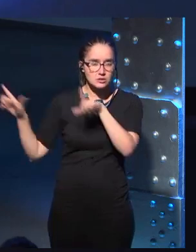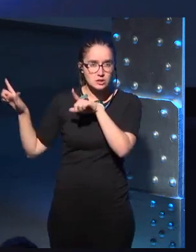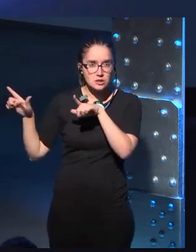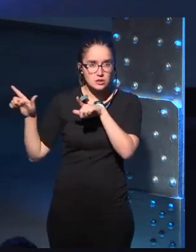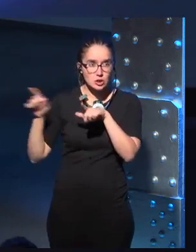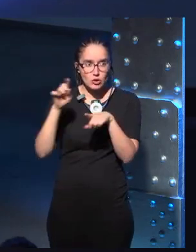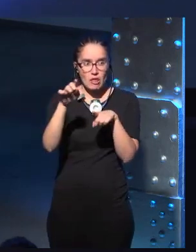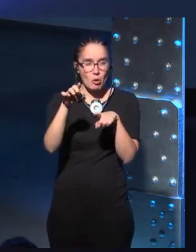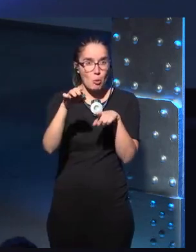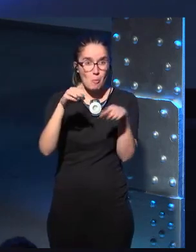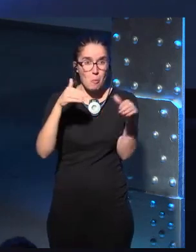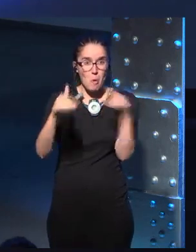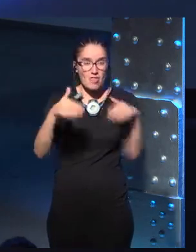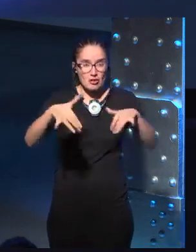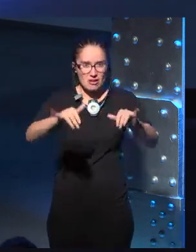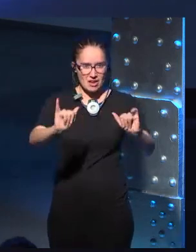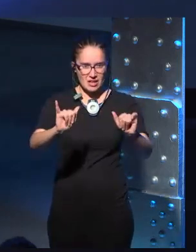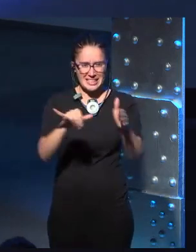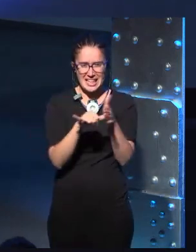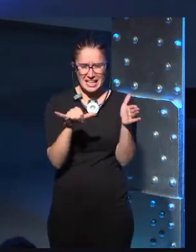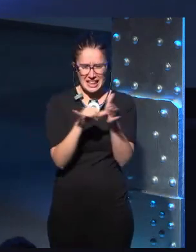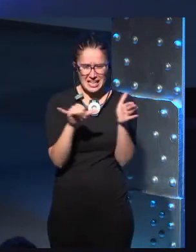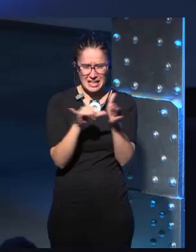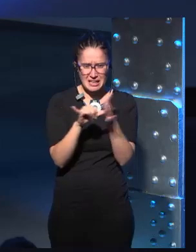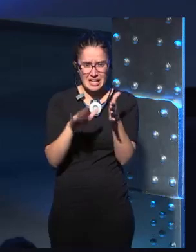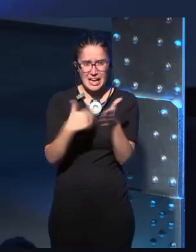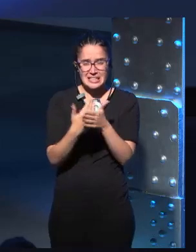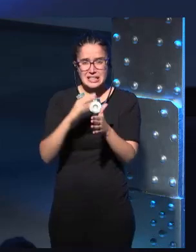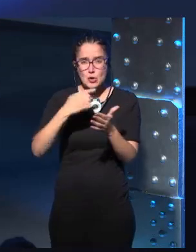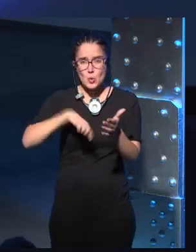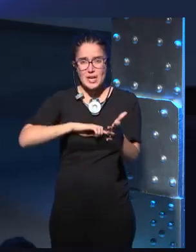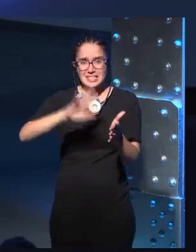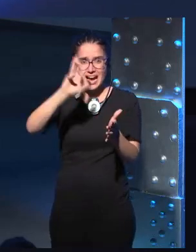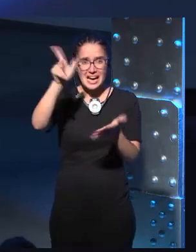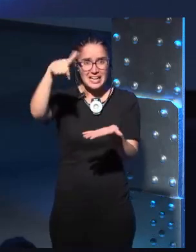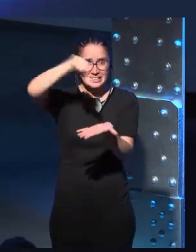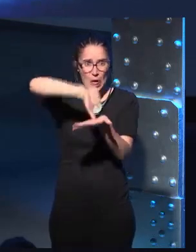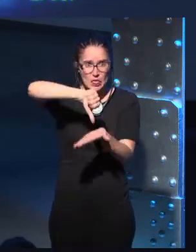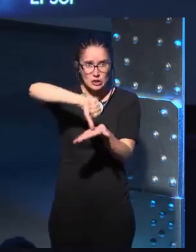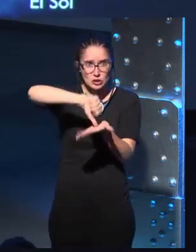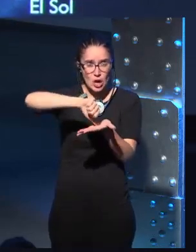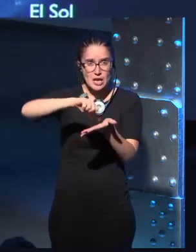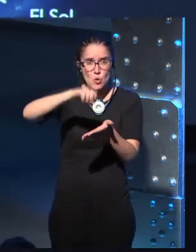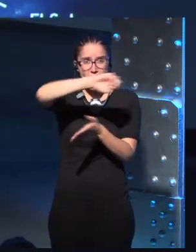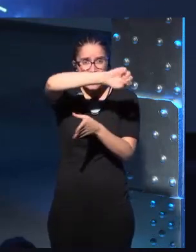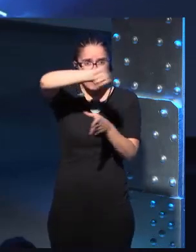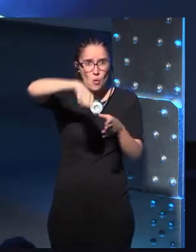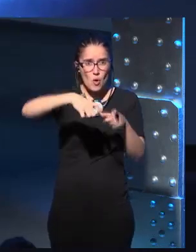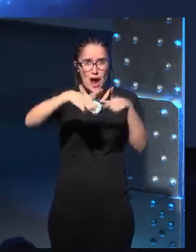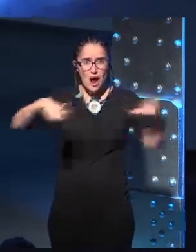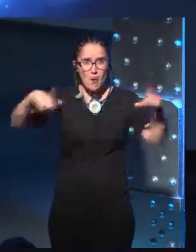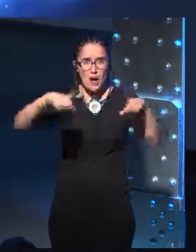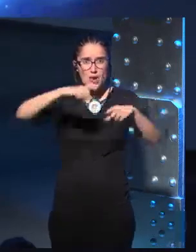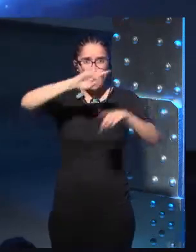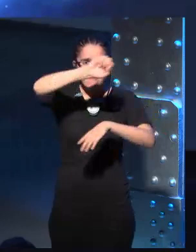finger. To reach the center of our galaxy, where there is a supermassive black hole, light would need to travel for more